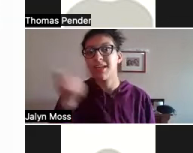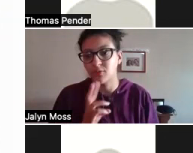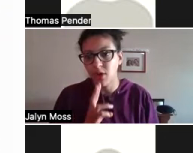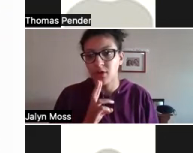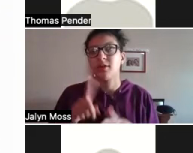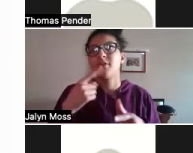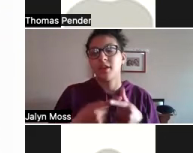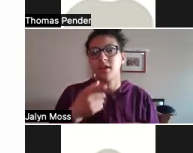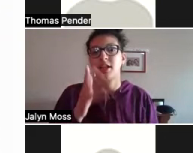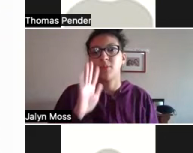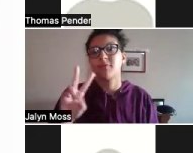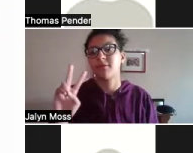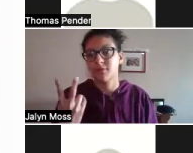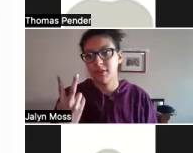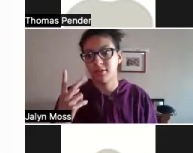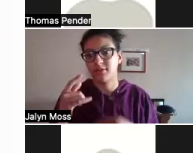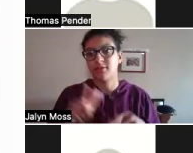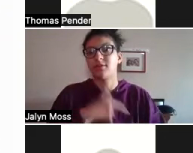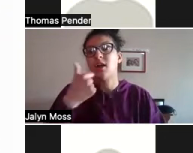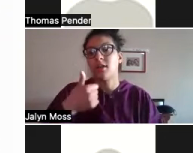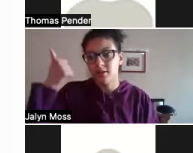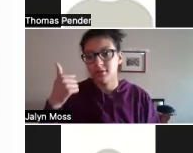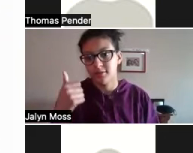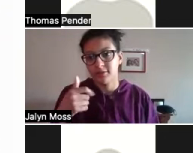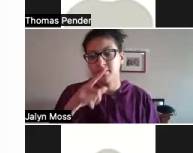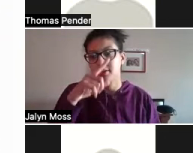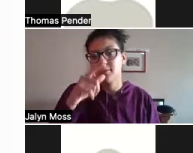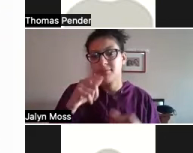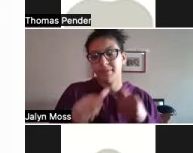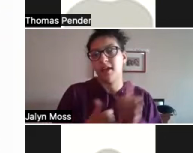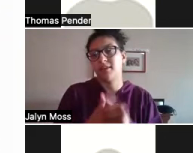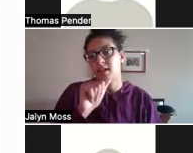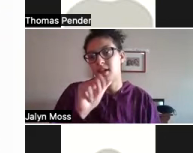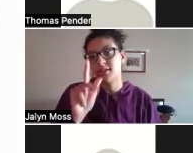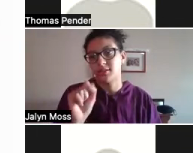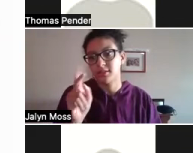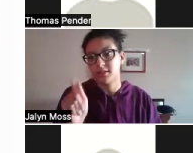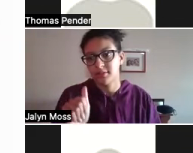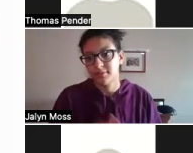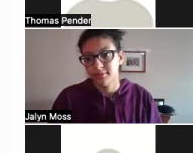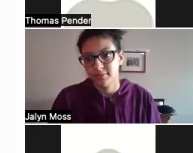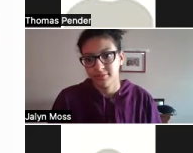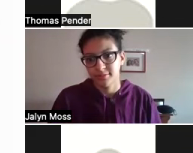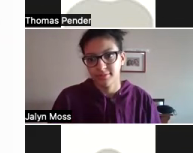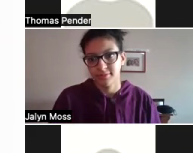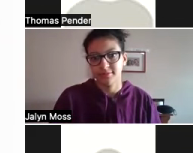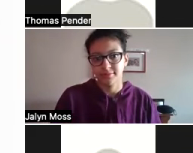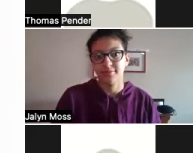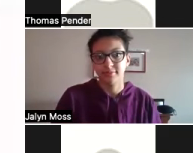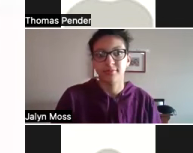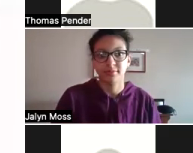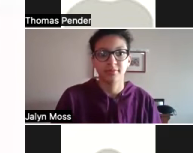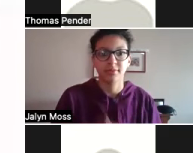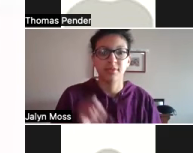If you take out the freshwater, then it's the second longest, only behind Alaska.